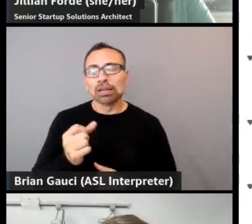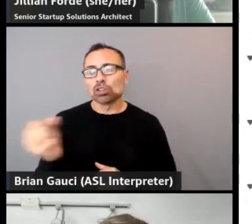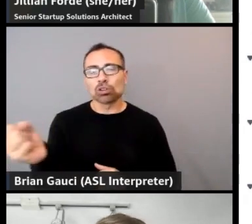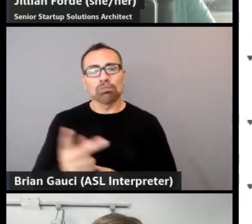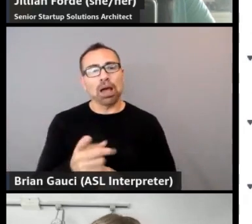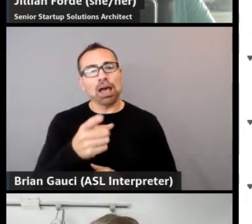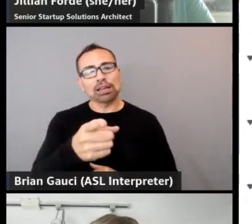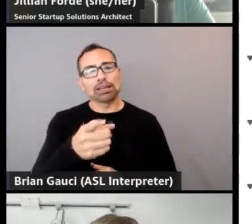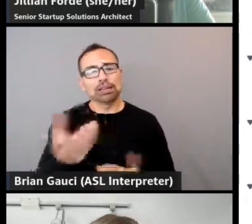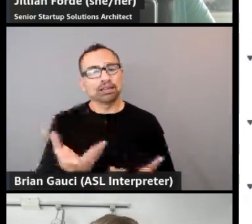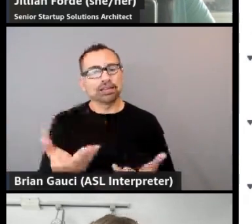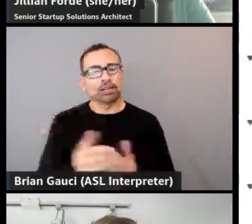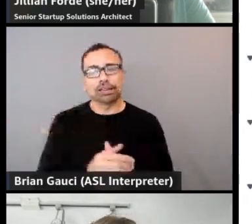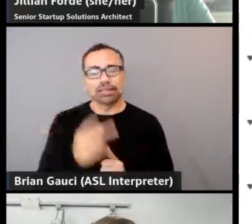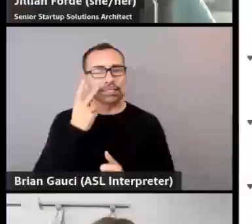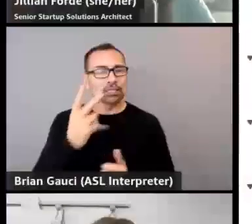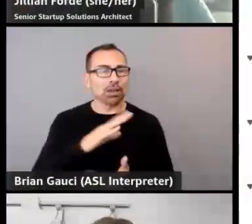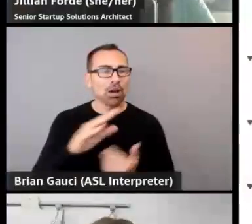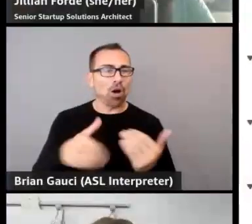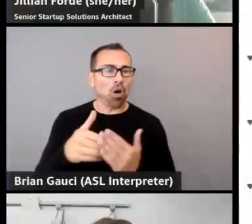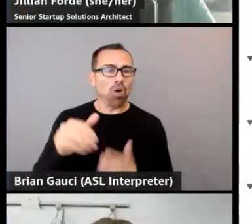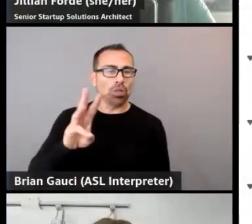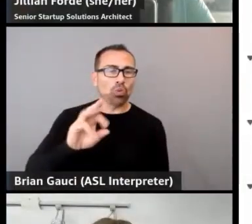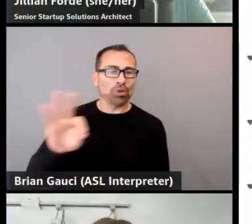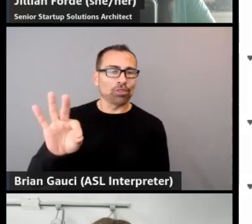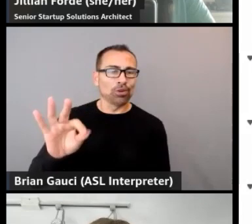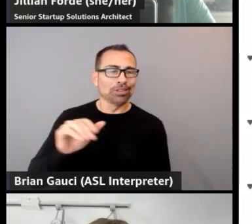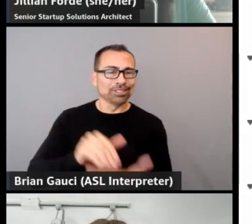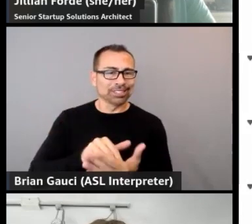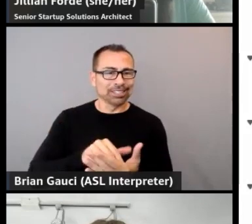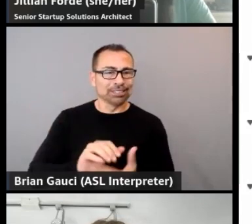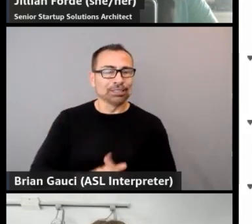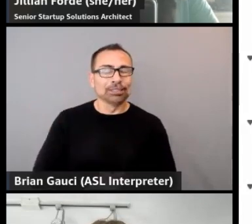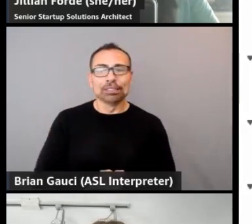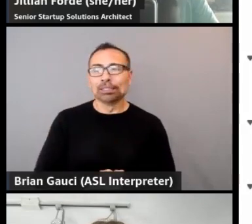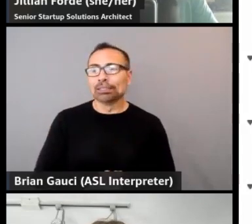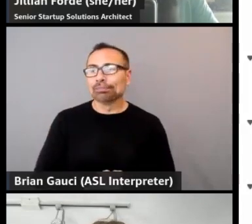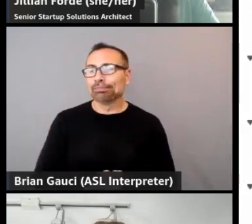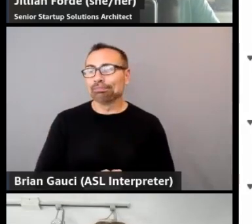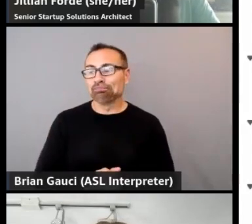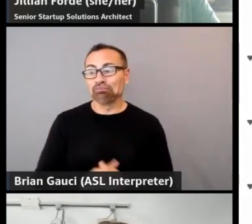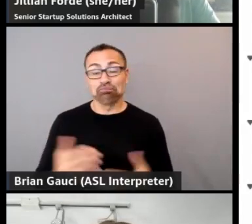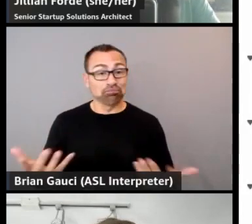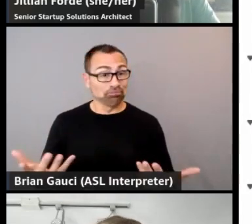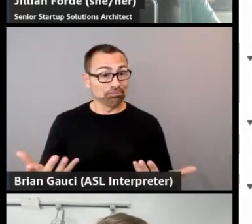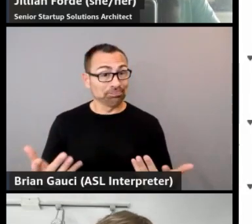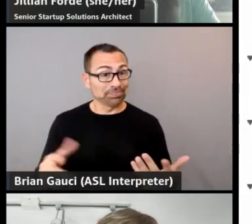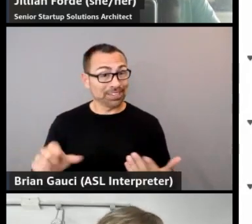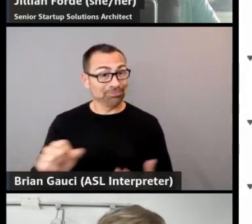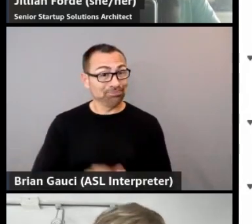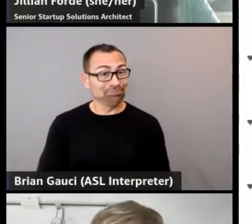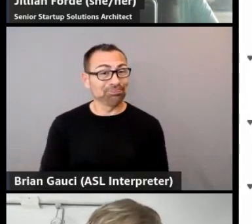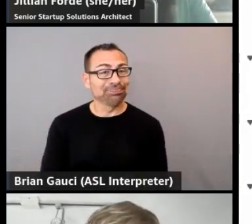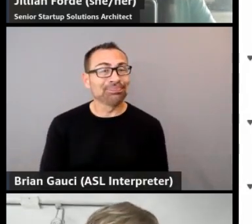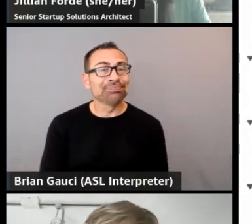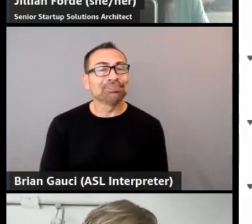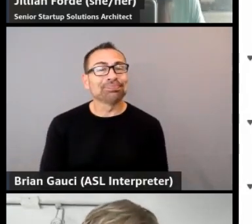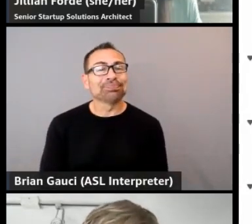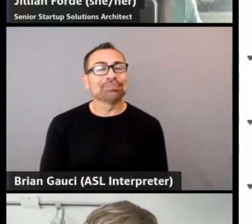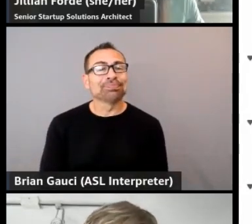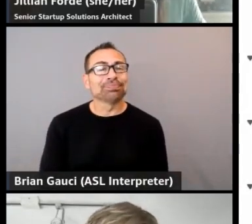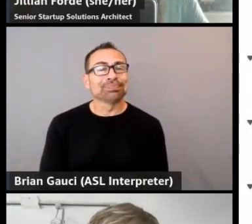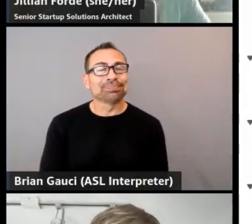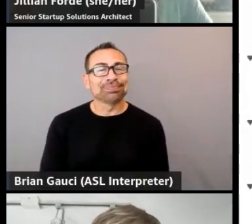here and actually see all of the workflows again going through this. Yeah.